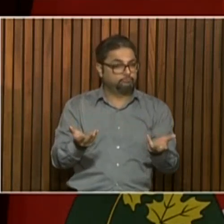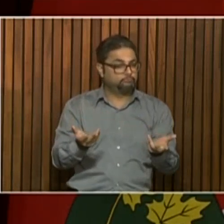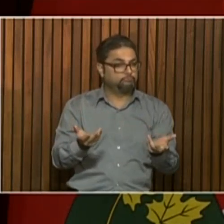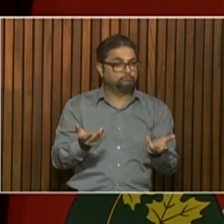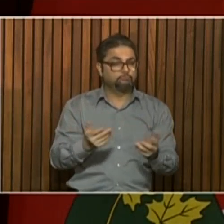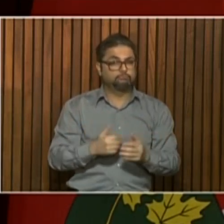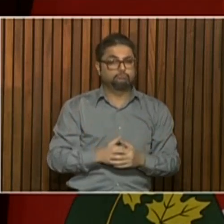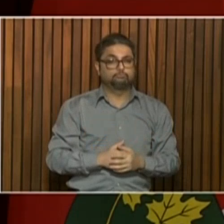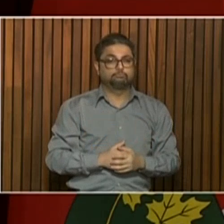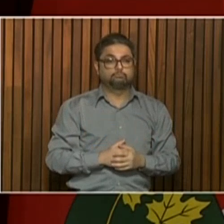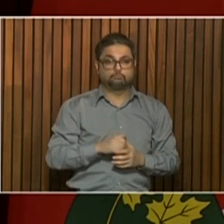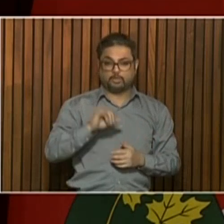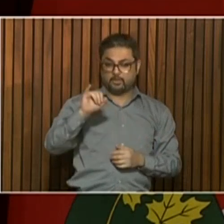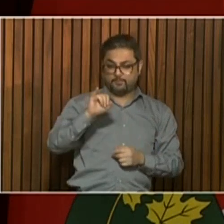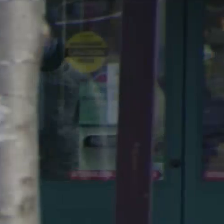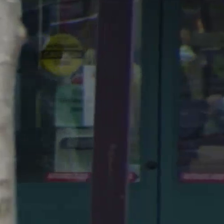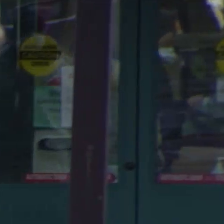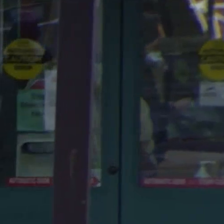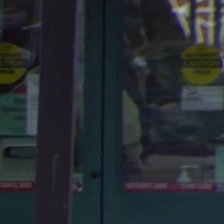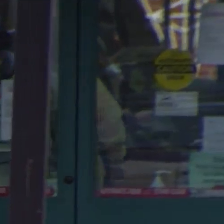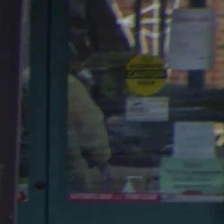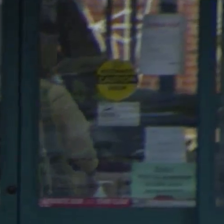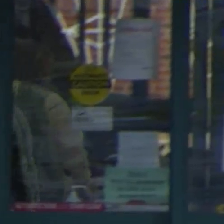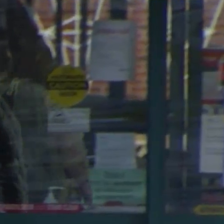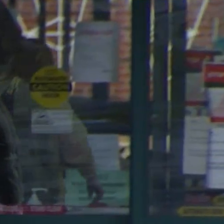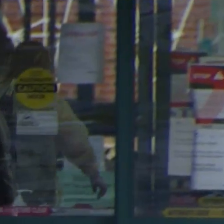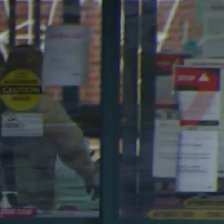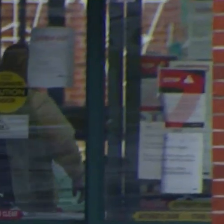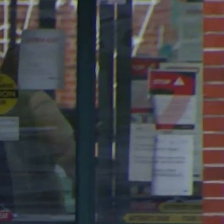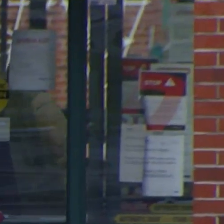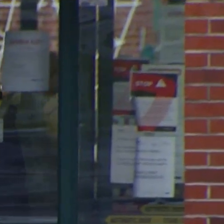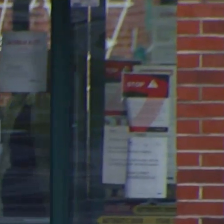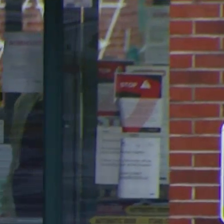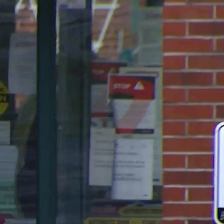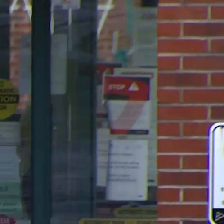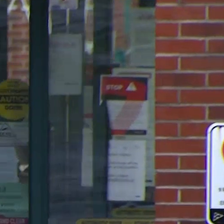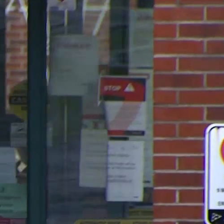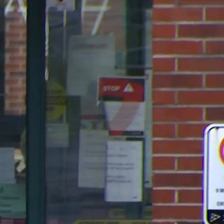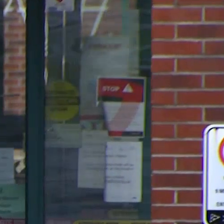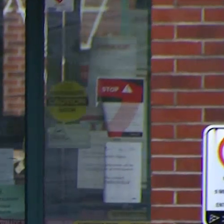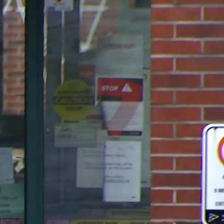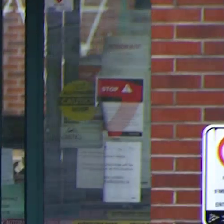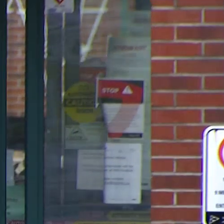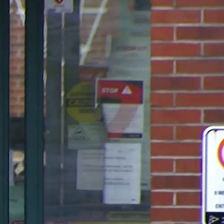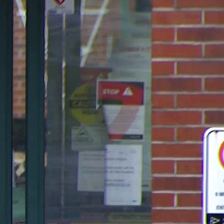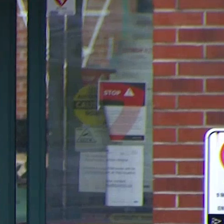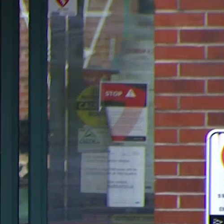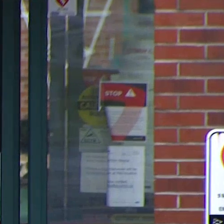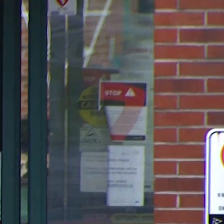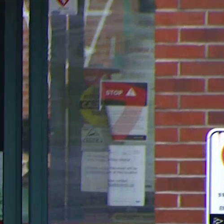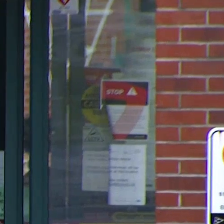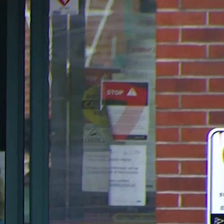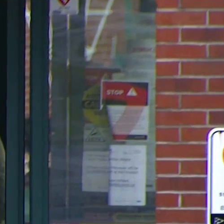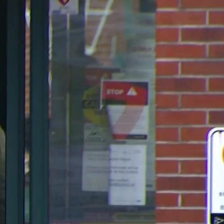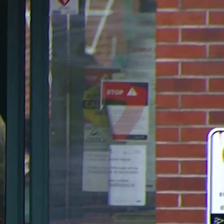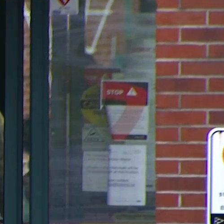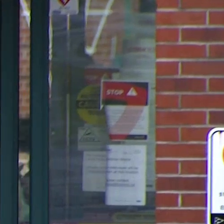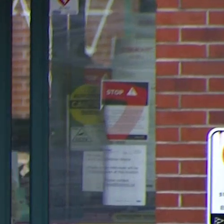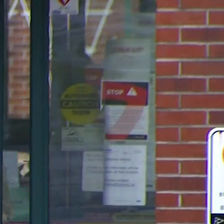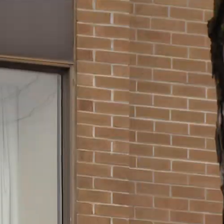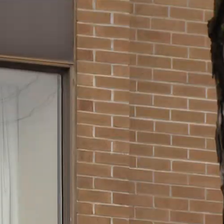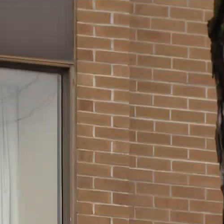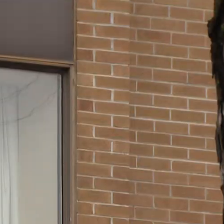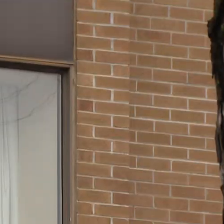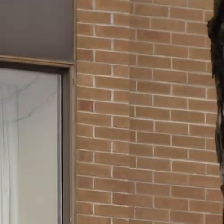better infection prevention control practices. And as evidence begins to show that emergency measures have been effective in containing the spread of the virus,